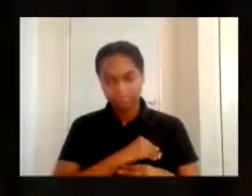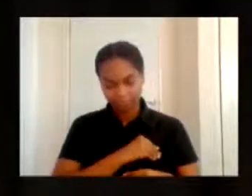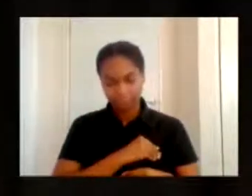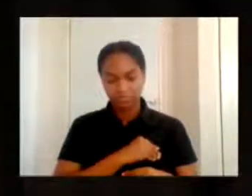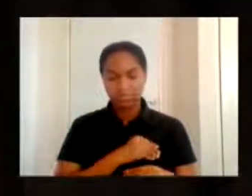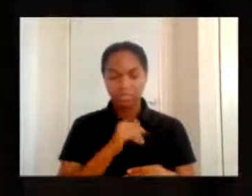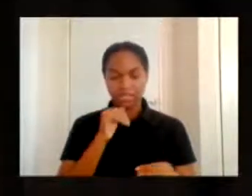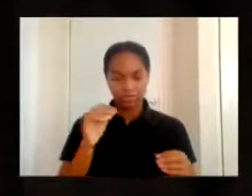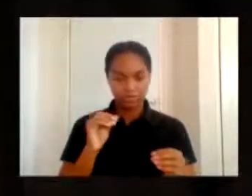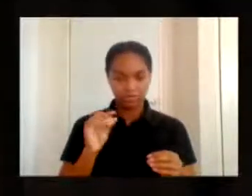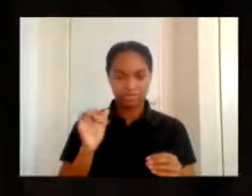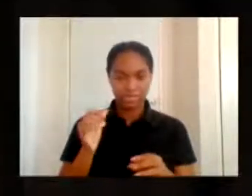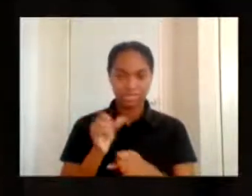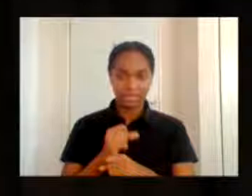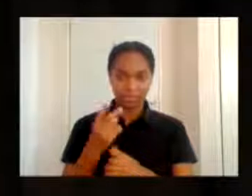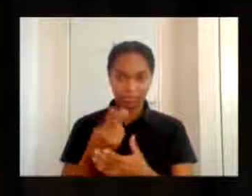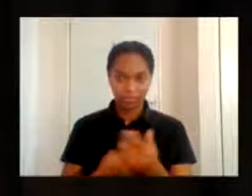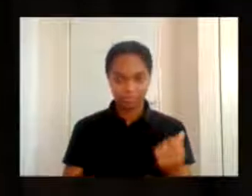Back up a little bit.